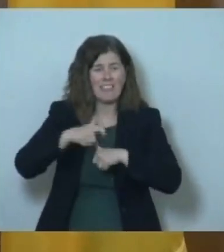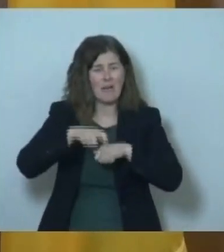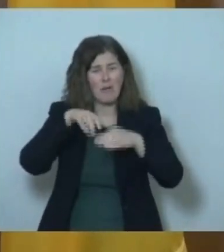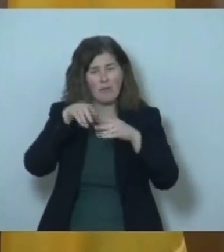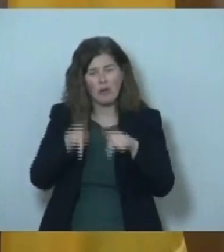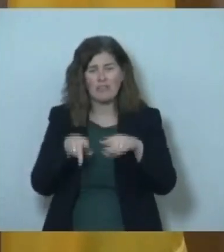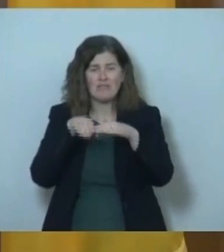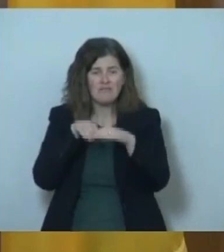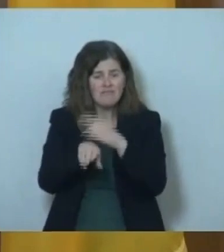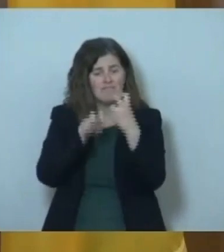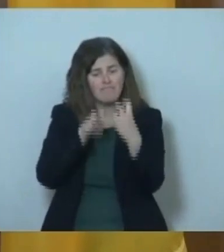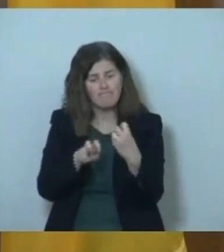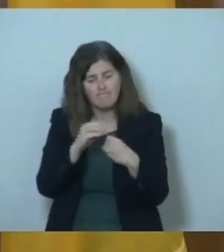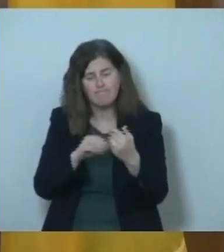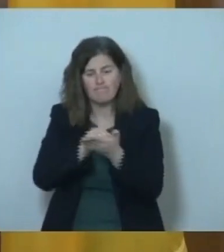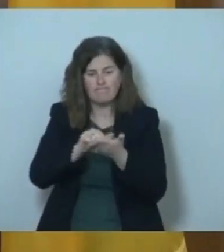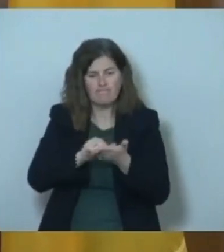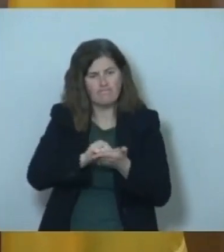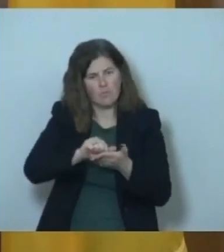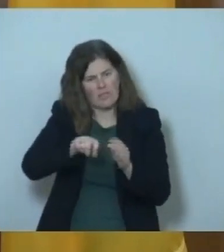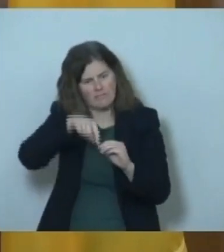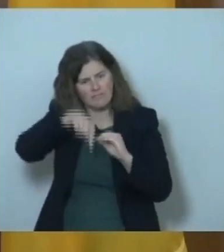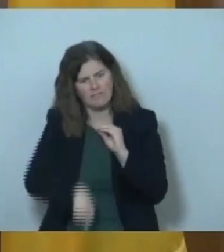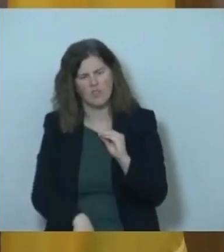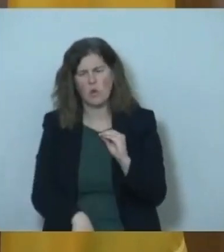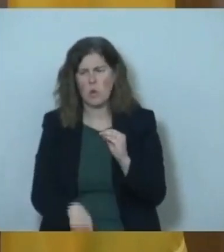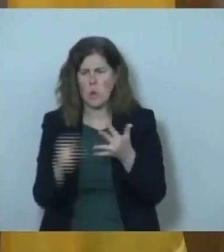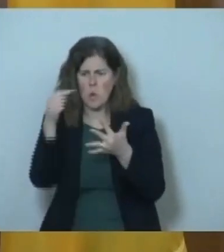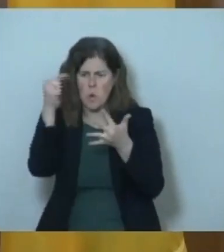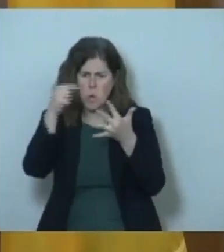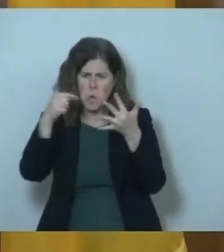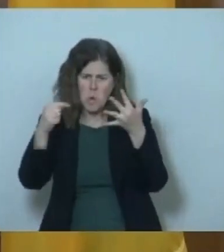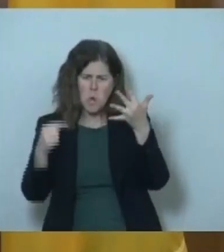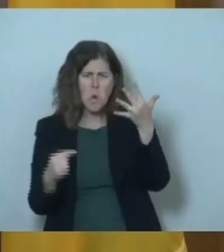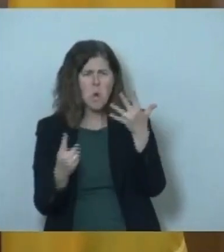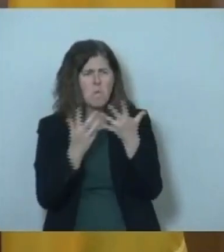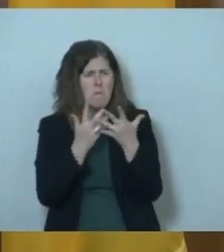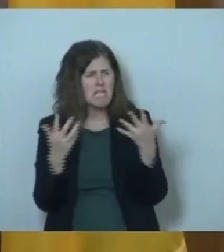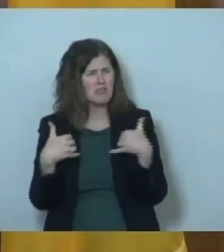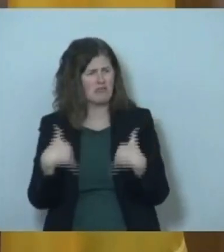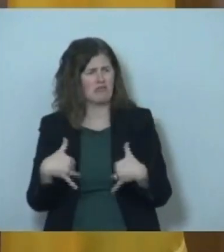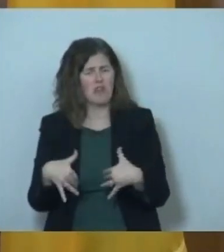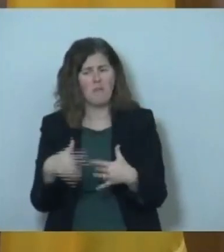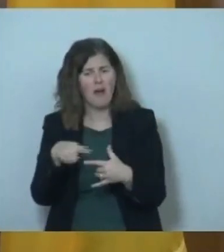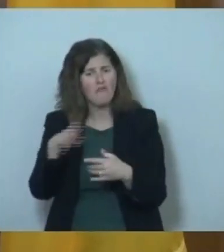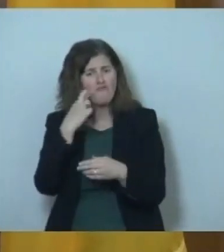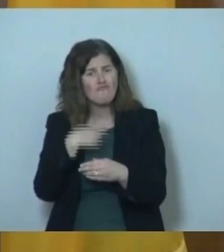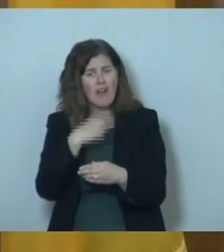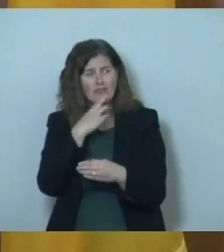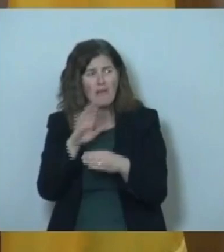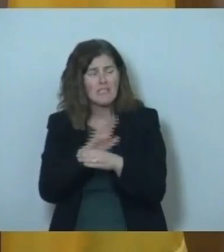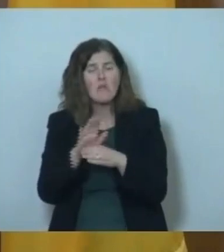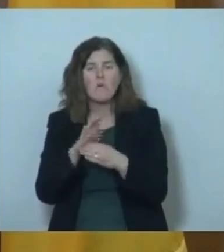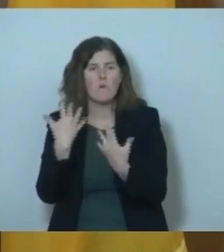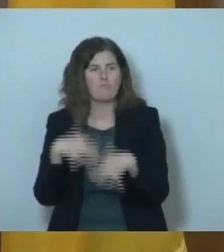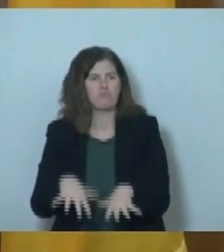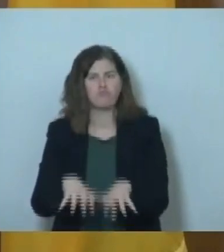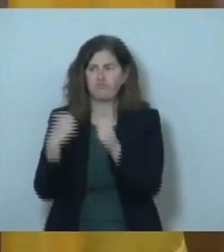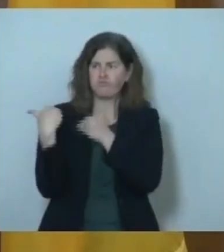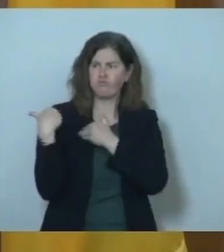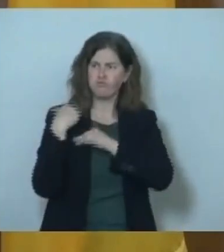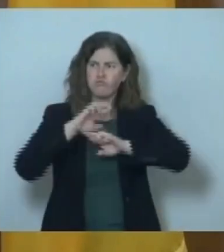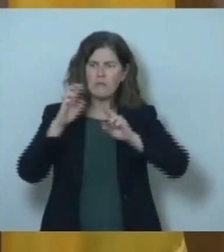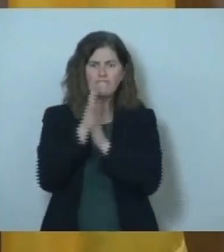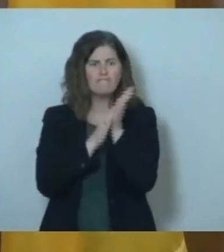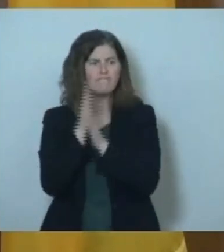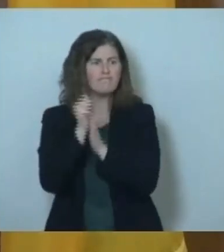dining experience. I mean, it's an incredible heavy lift by the restaurant industry, and they're doing it, not just here, but around the country. So we're going